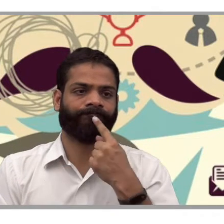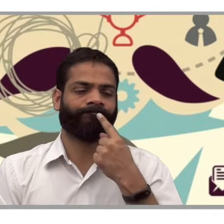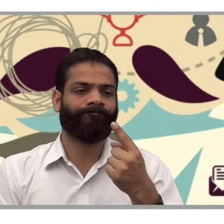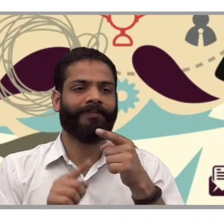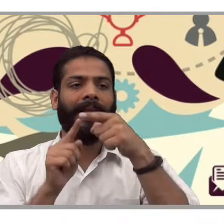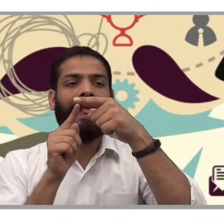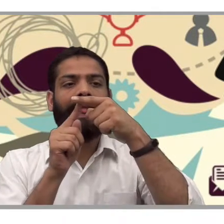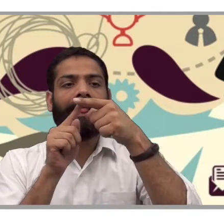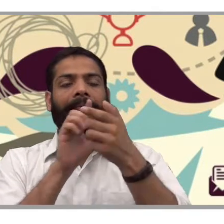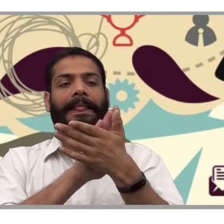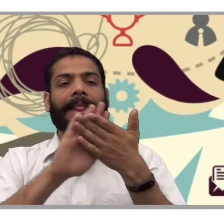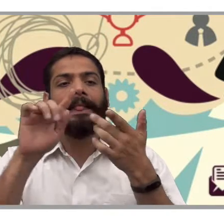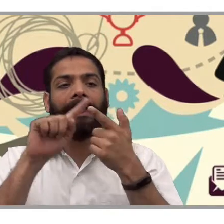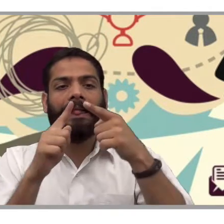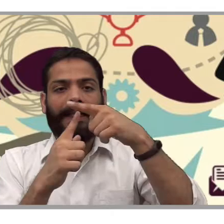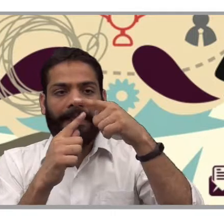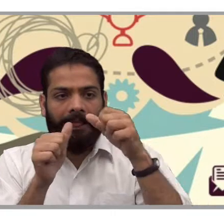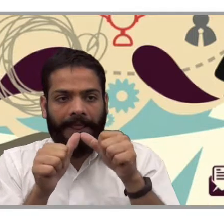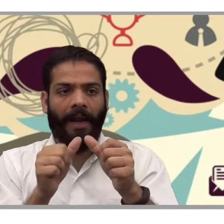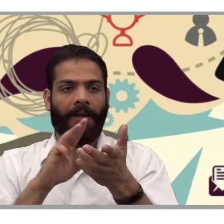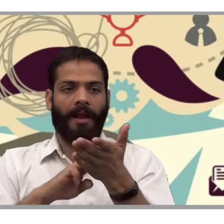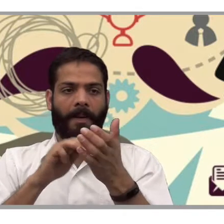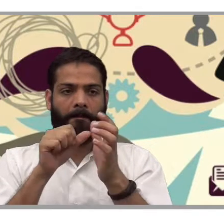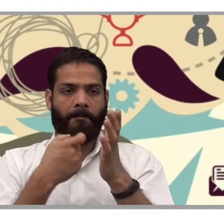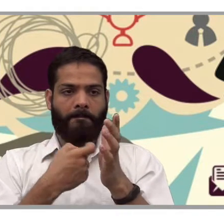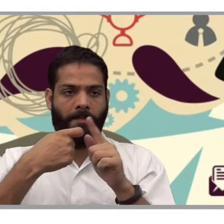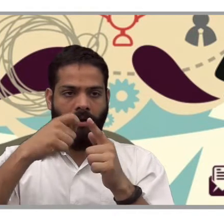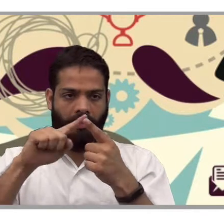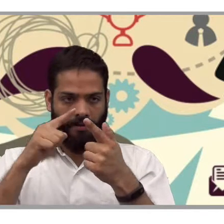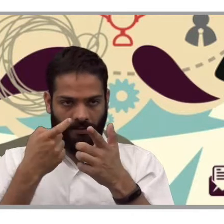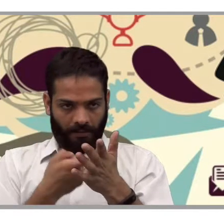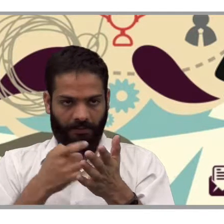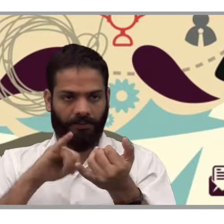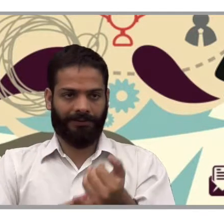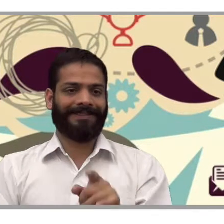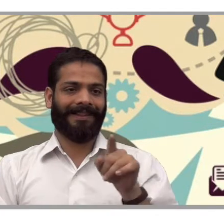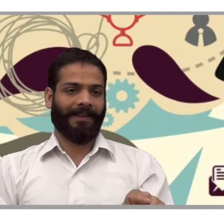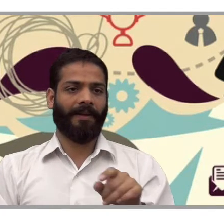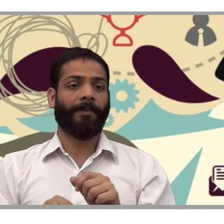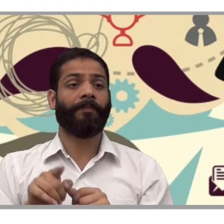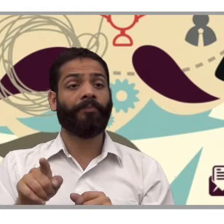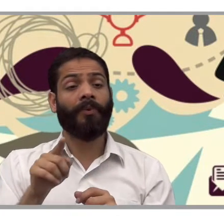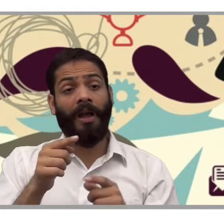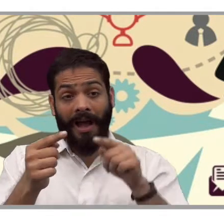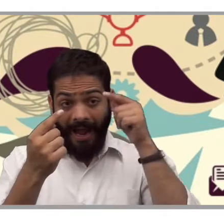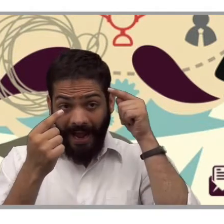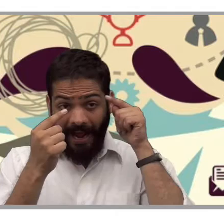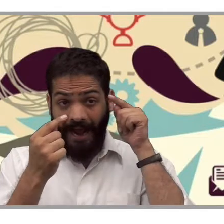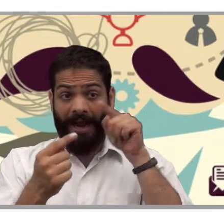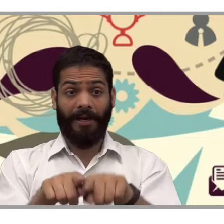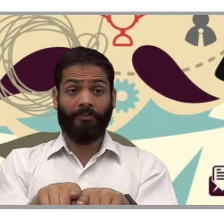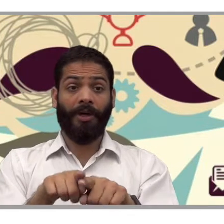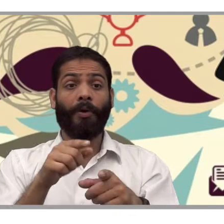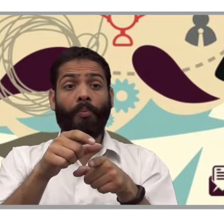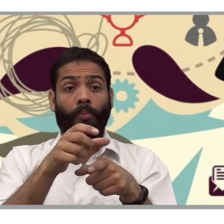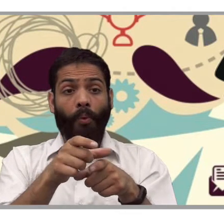the course of movement for Indian Sign Language in the tradition of gestural approach to verb agreement.